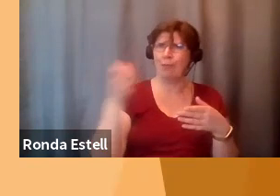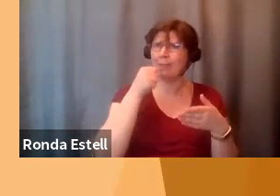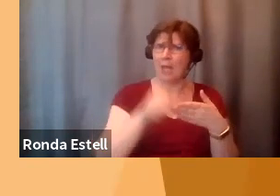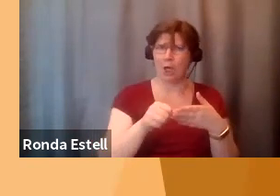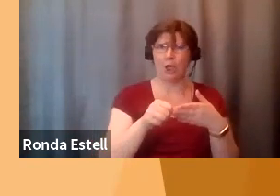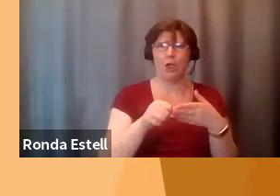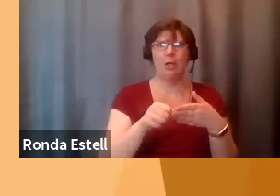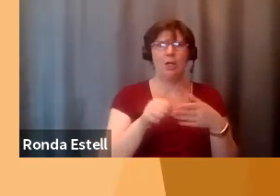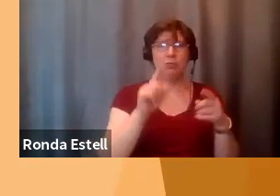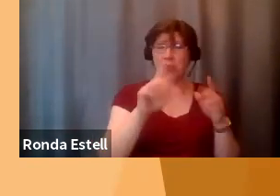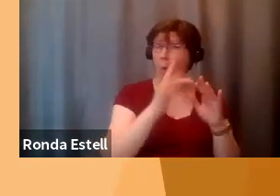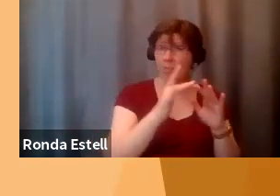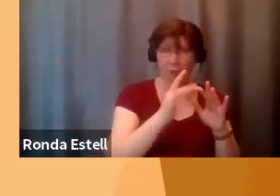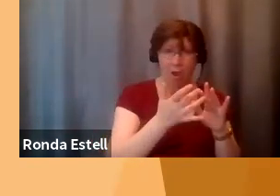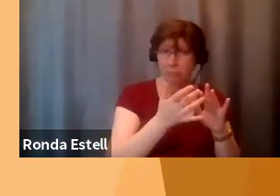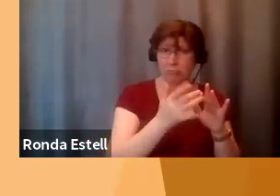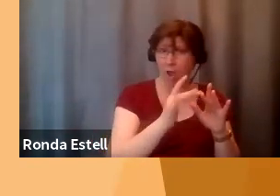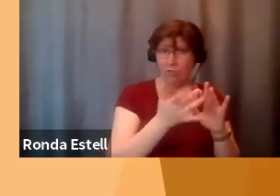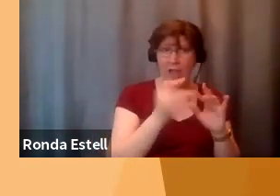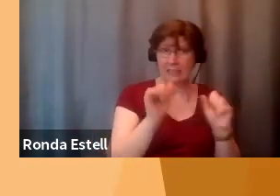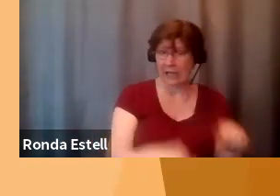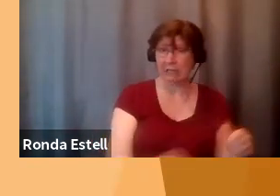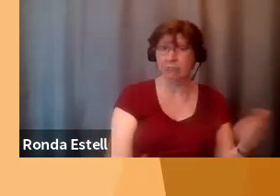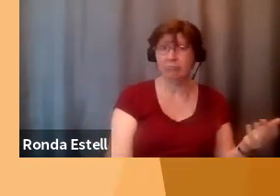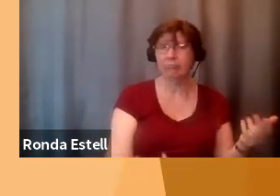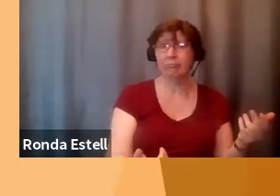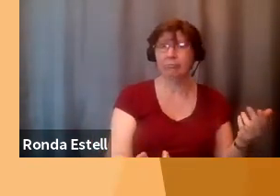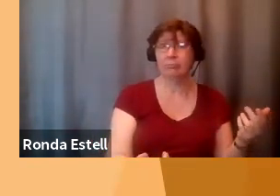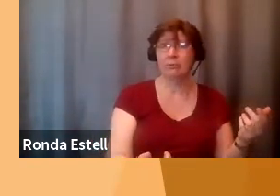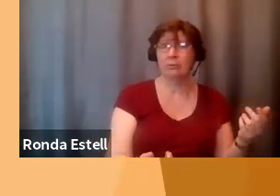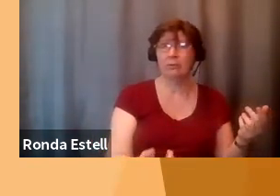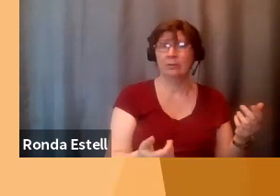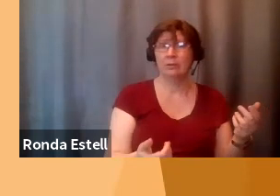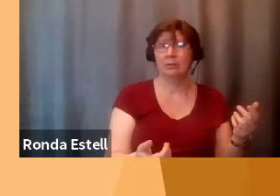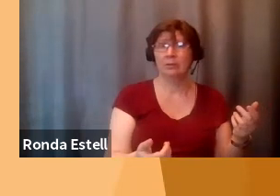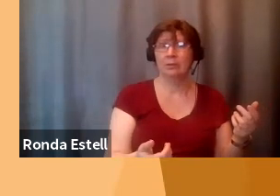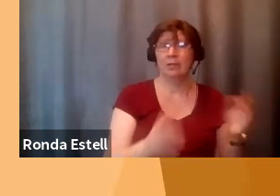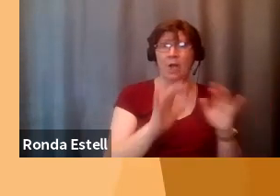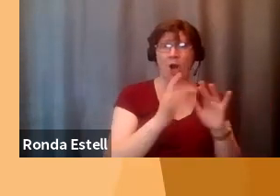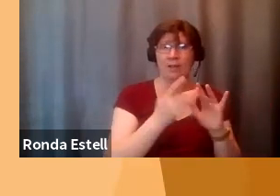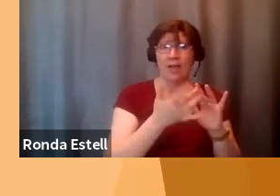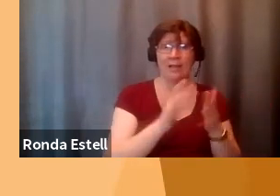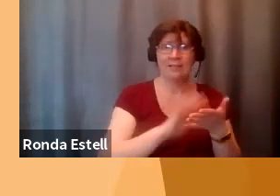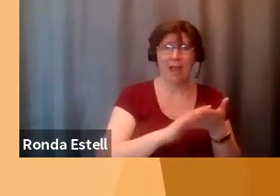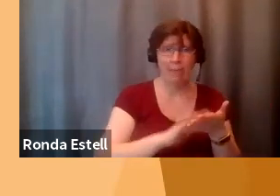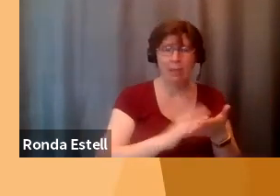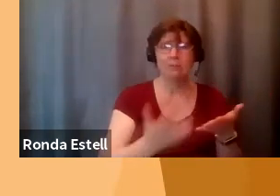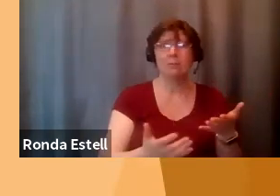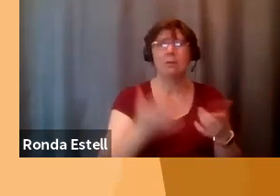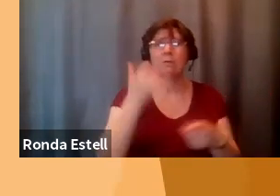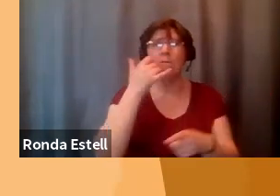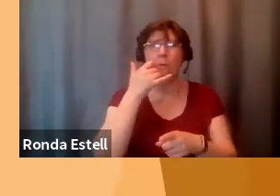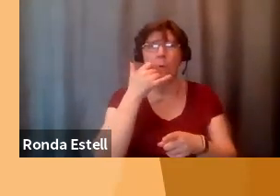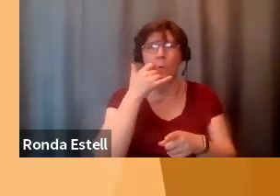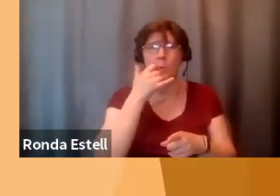go online, so there's a little online tablet. It's so funny, we've moved away from computers, but tablets, phone, and then you can also fill it